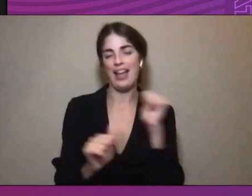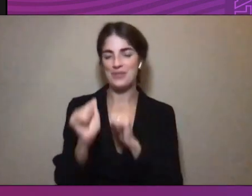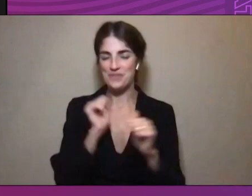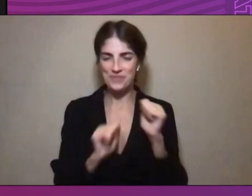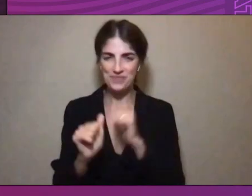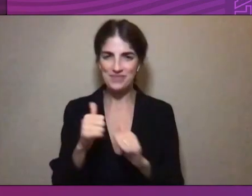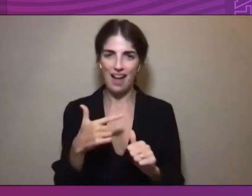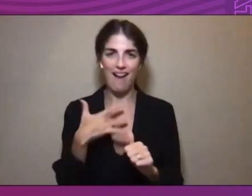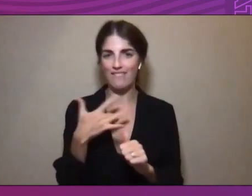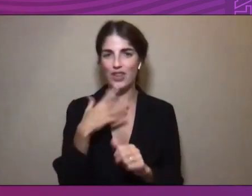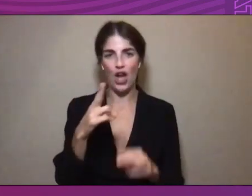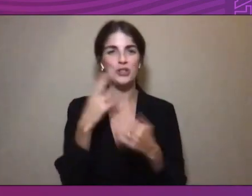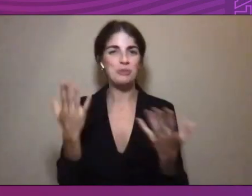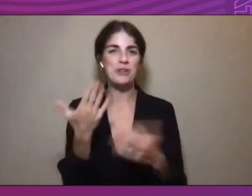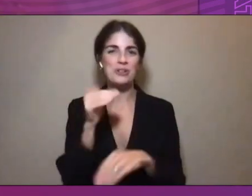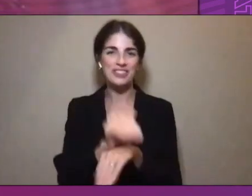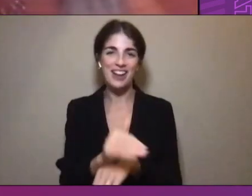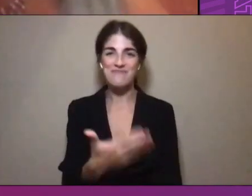Thanks, Nicole.